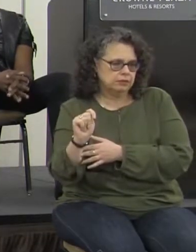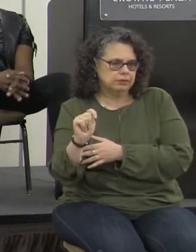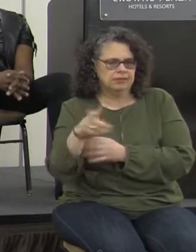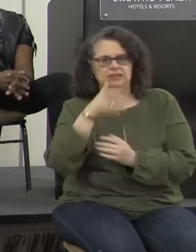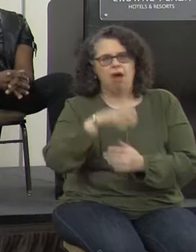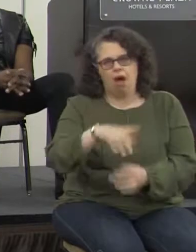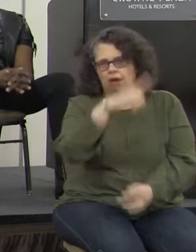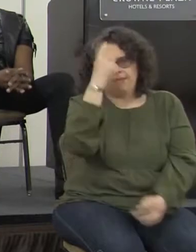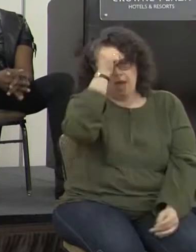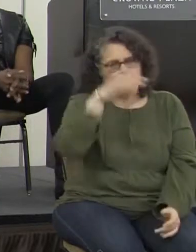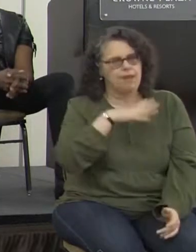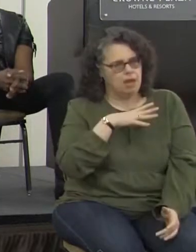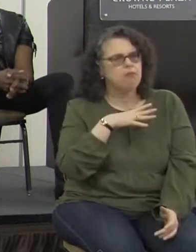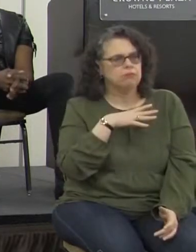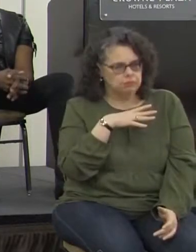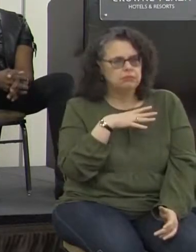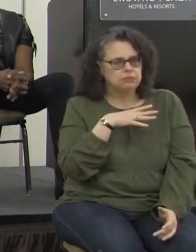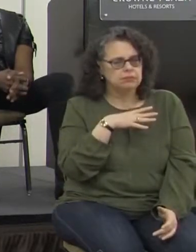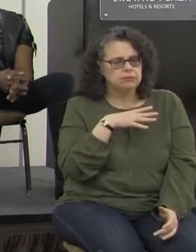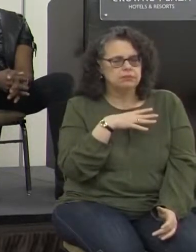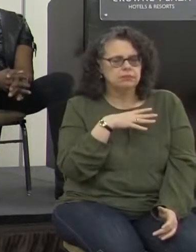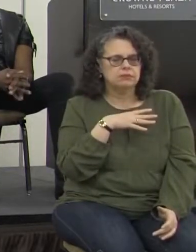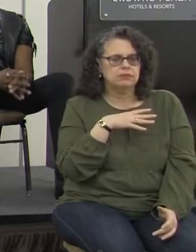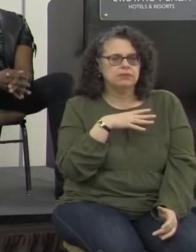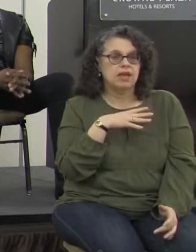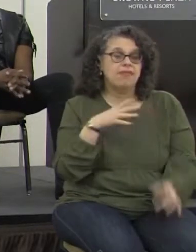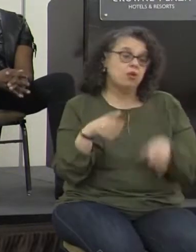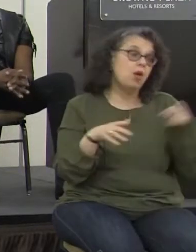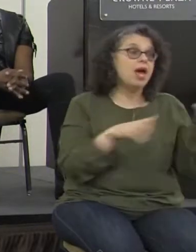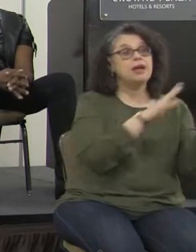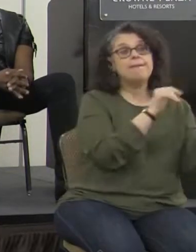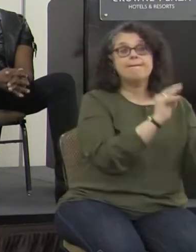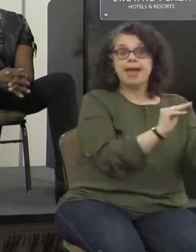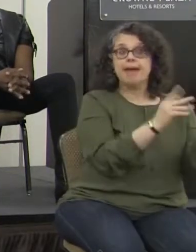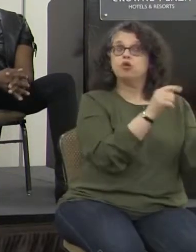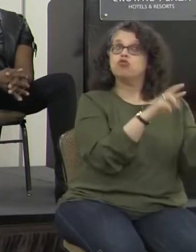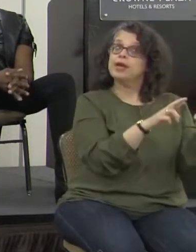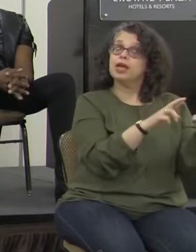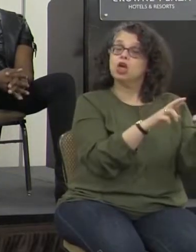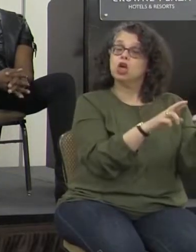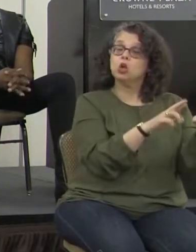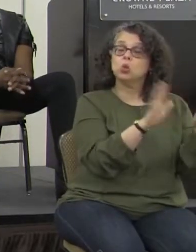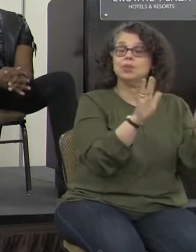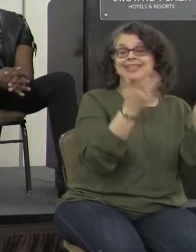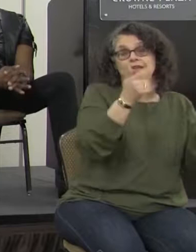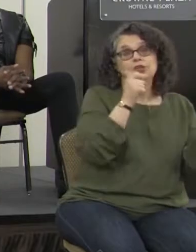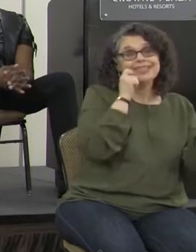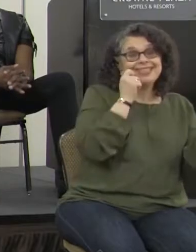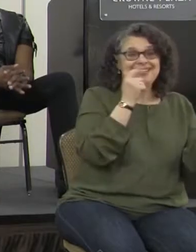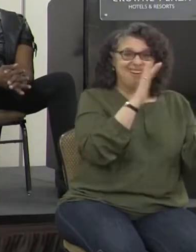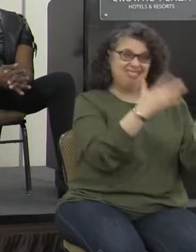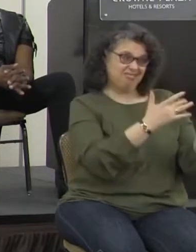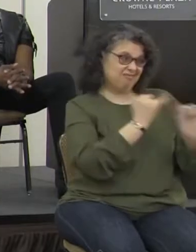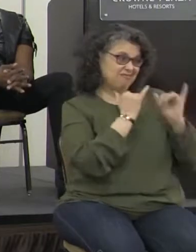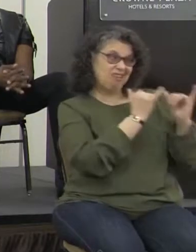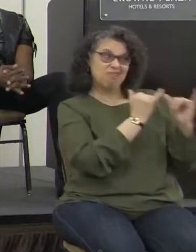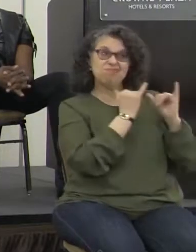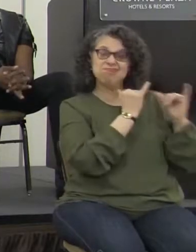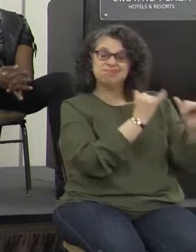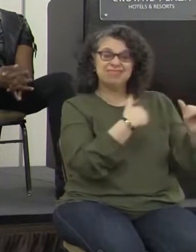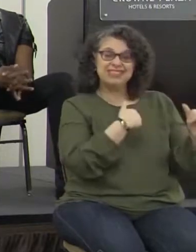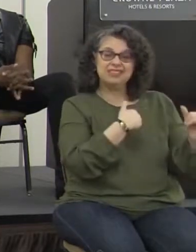hot black man. Yes. And then on the other side, you had Pam Grier, who was light-skinned, and that was me. And so I